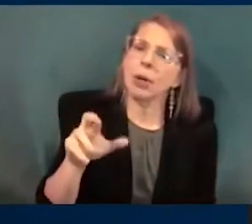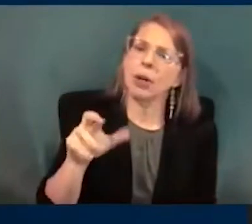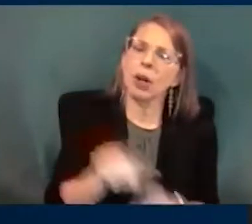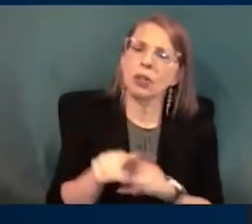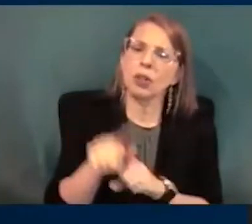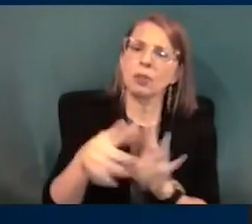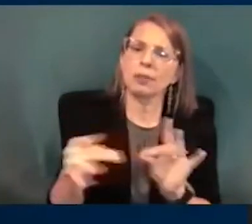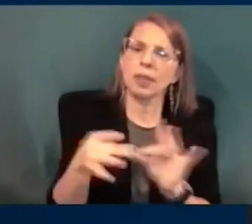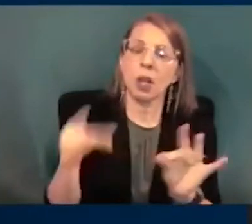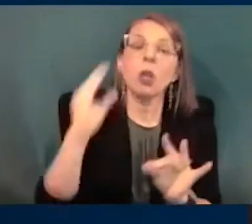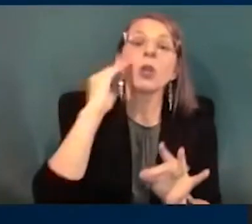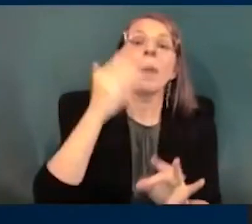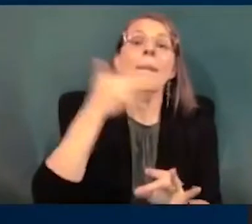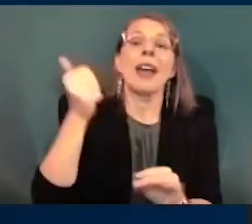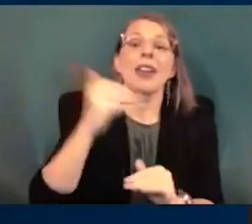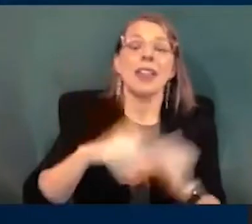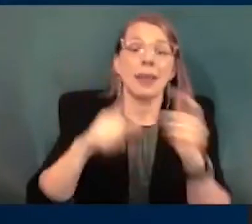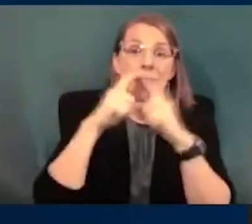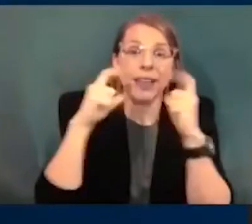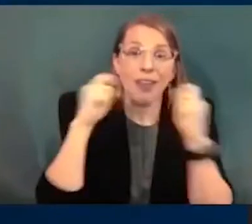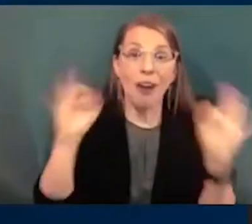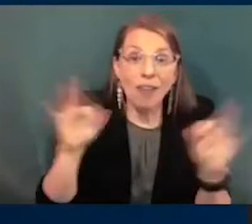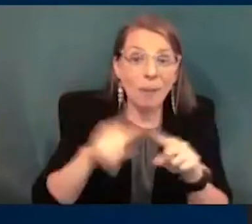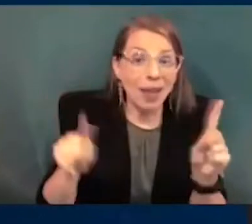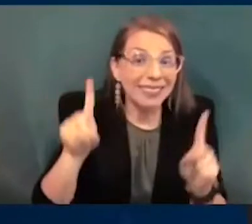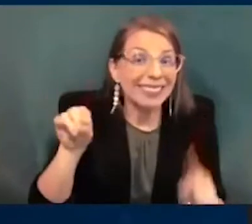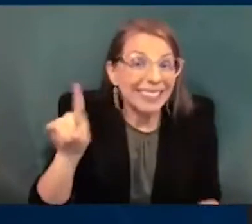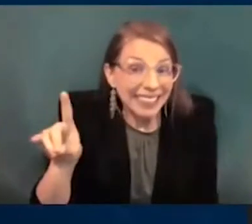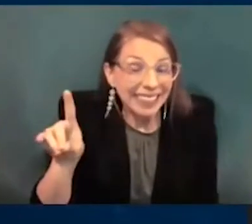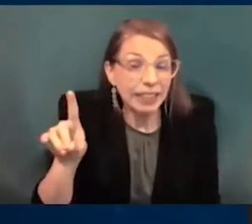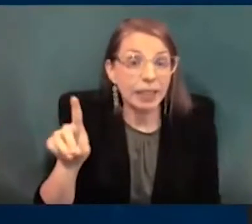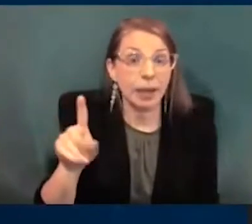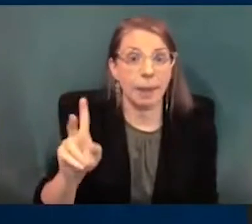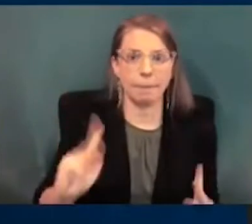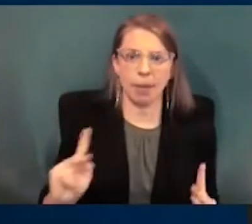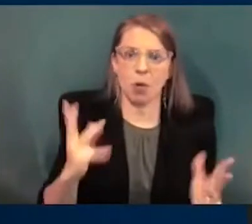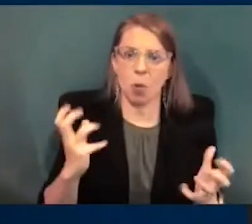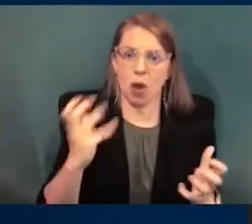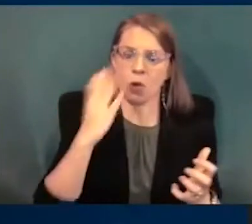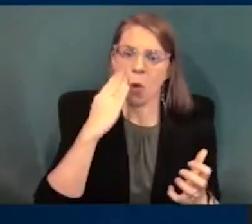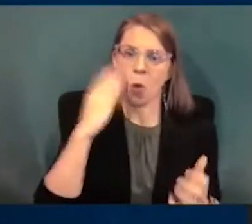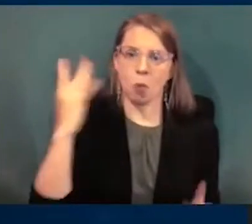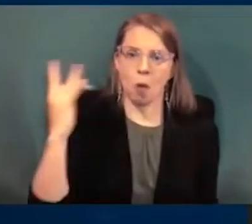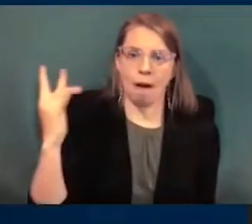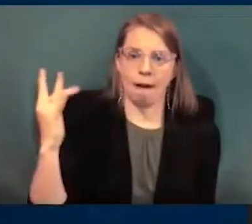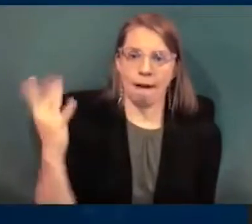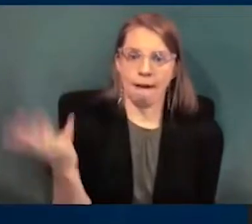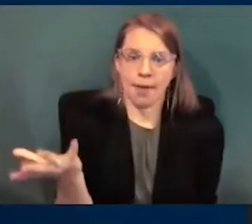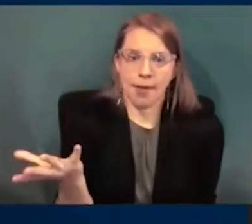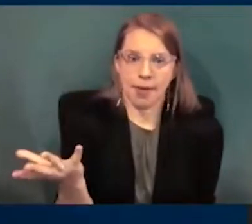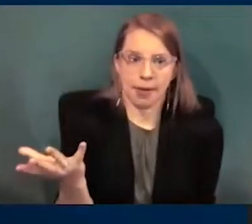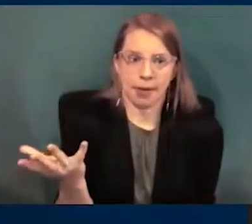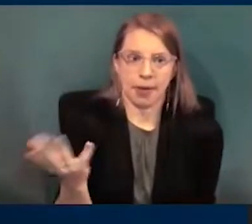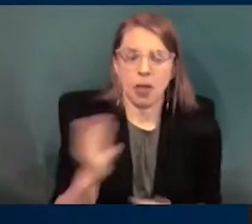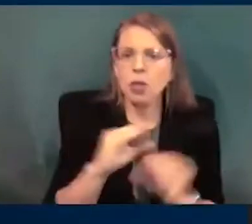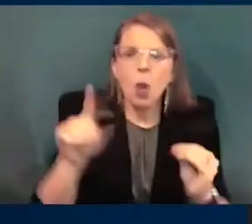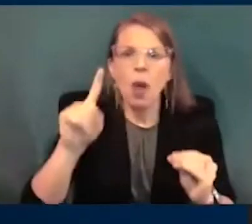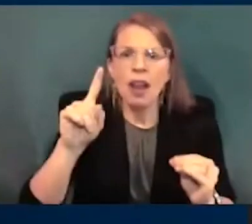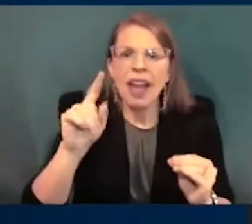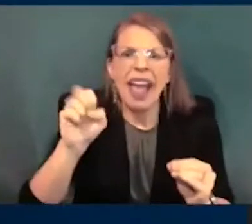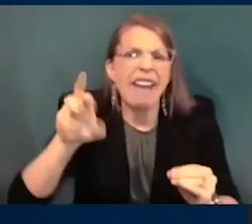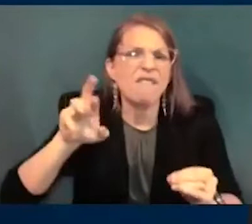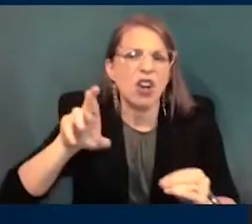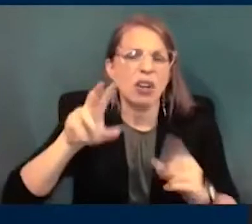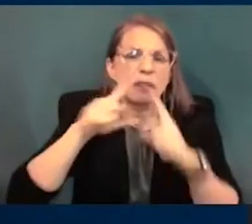better than to take off your mask, but you did. And people want to know why. What Yeah, because no motivated one ever you to do takes their that? masks off when they're not supposed to.